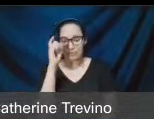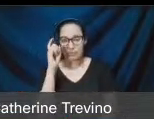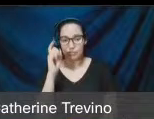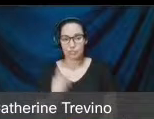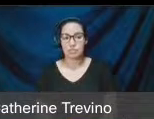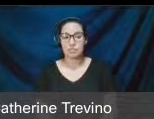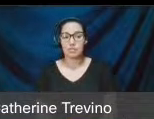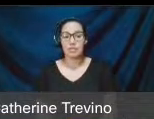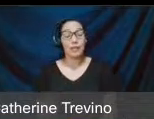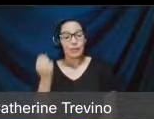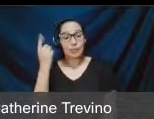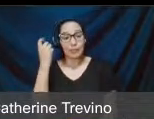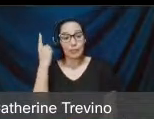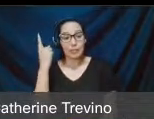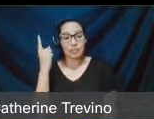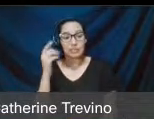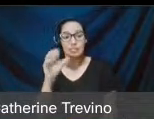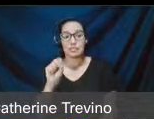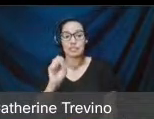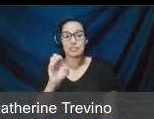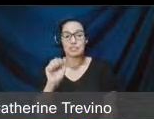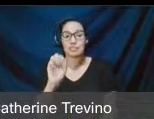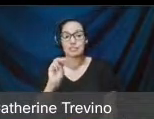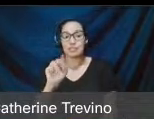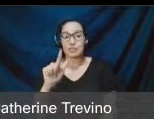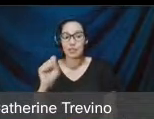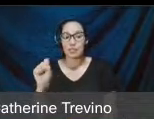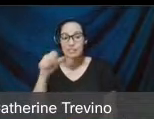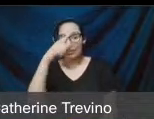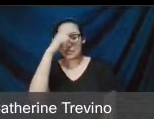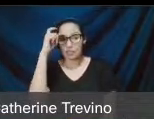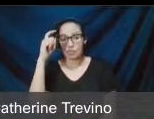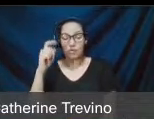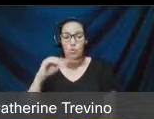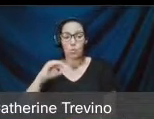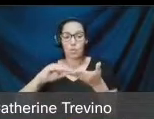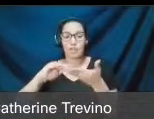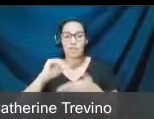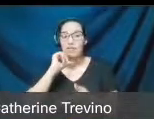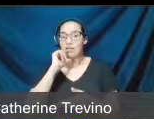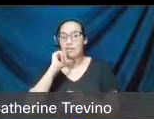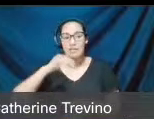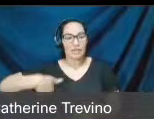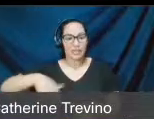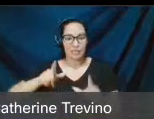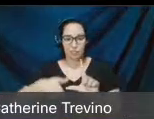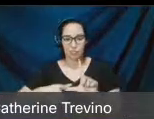the seamless summer waiver has not yet been renewed, and there are